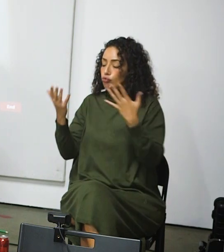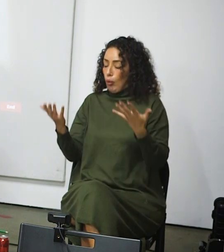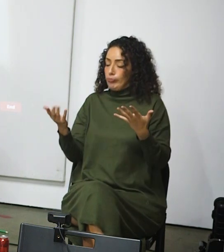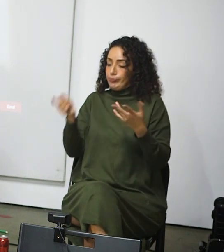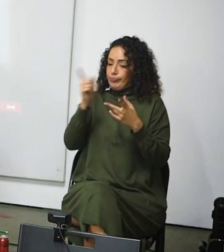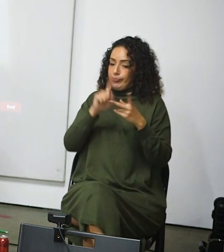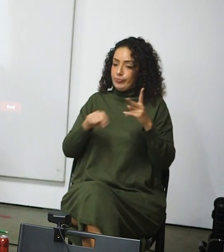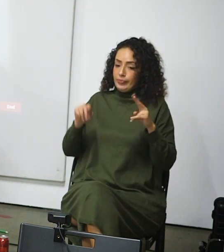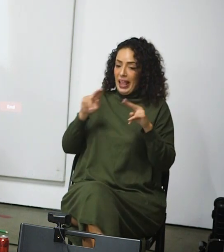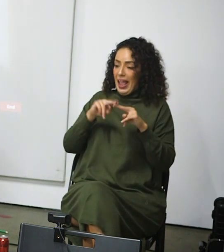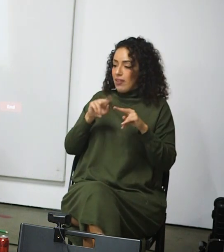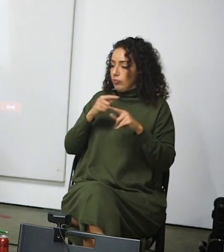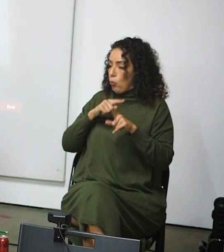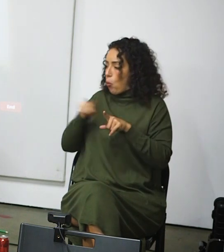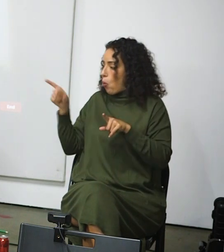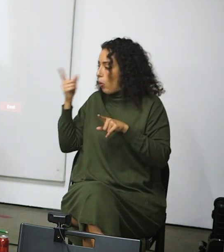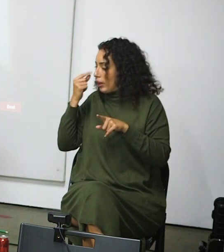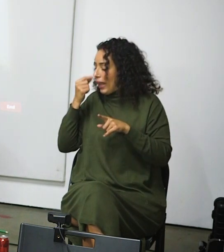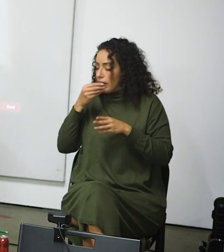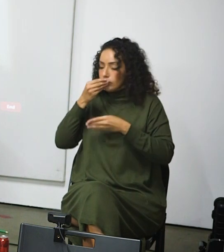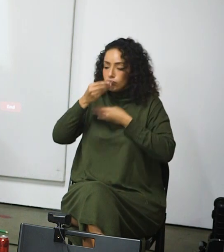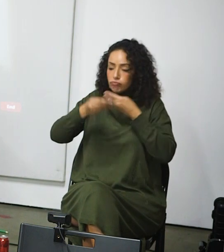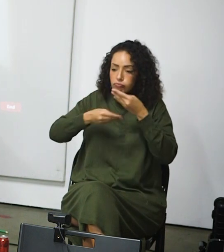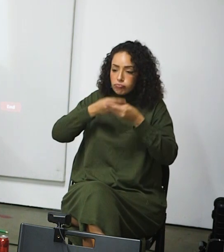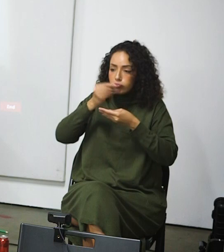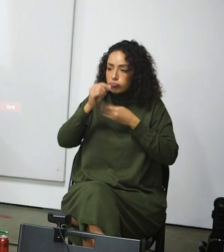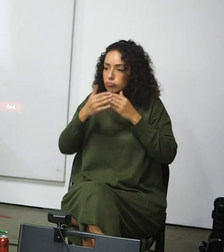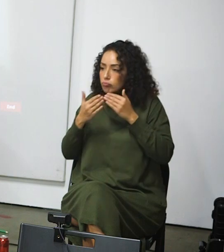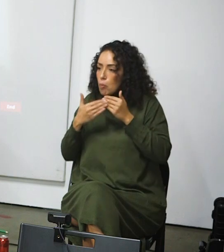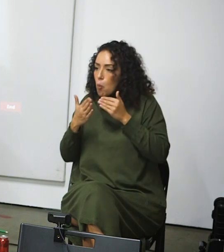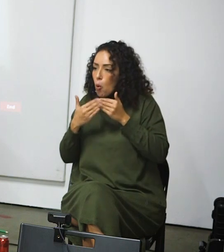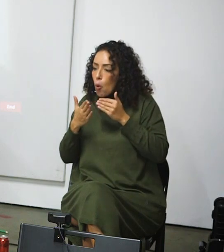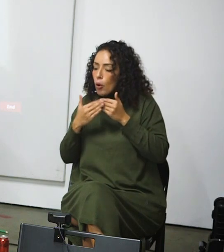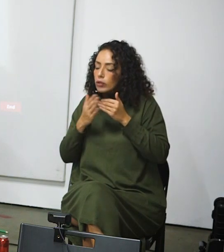could all say a little bit more about those